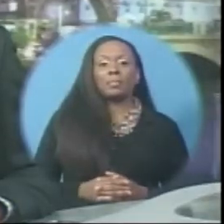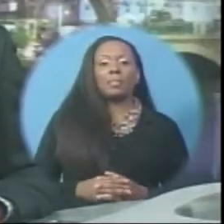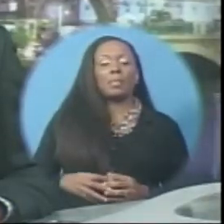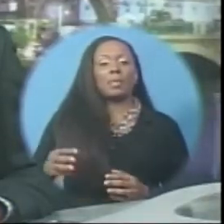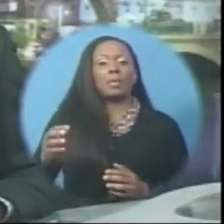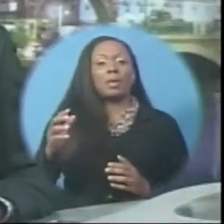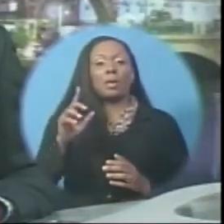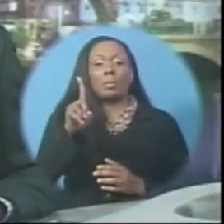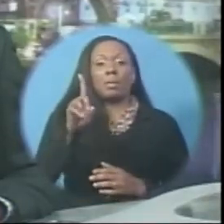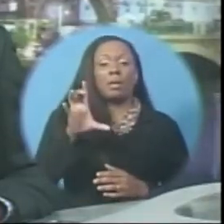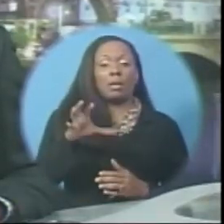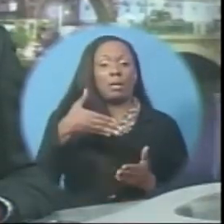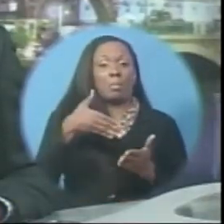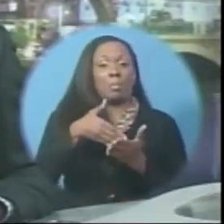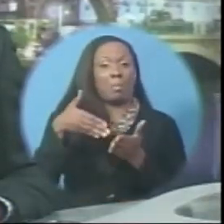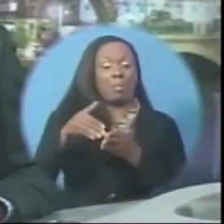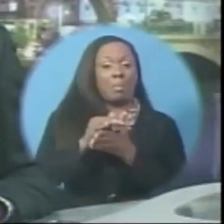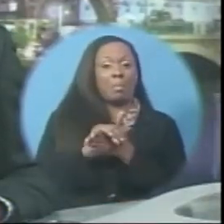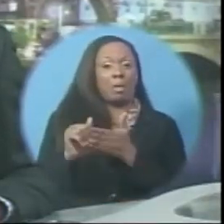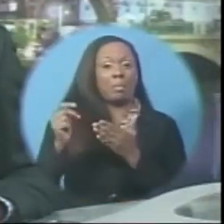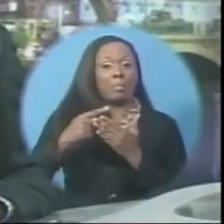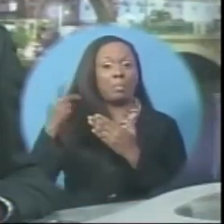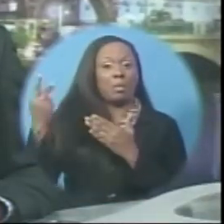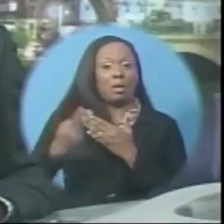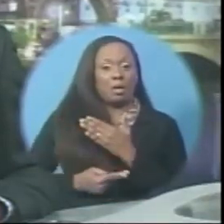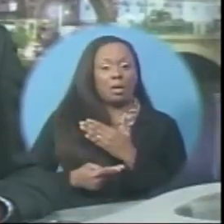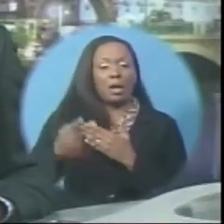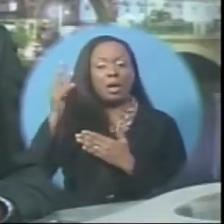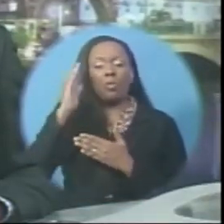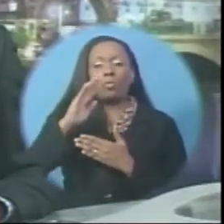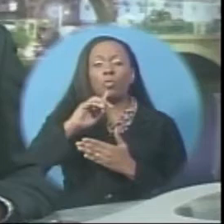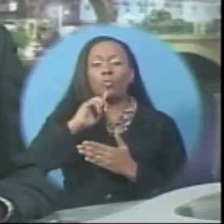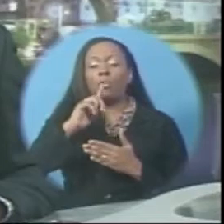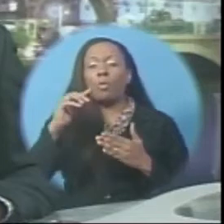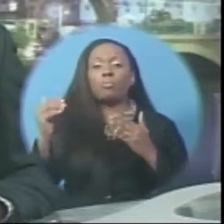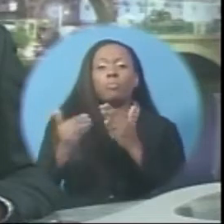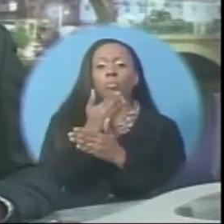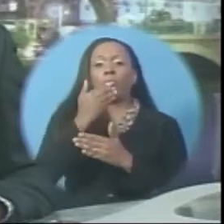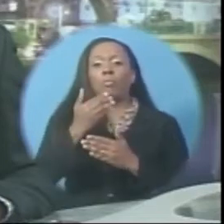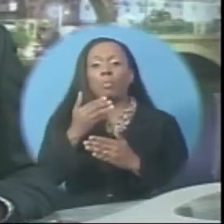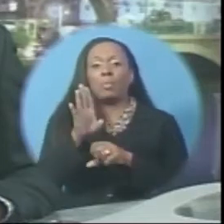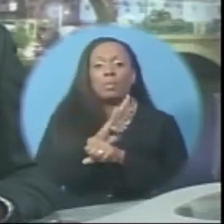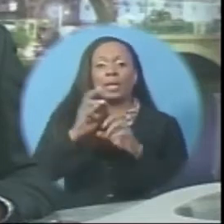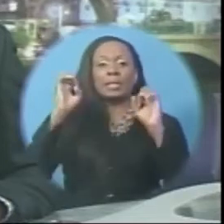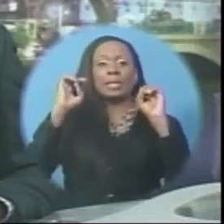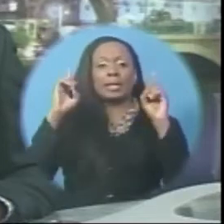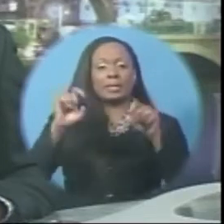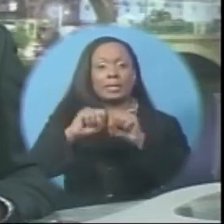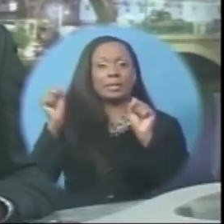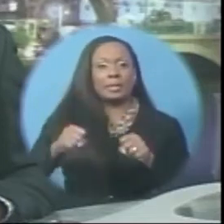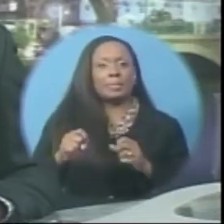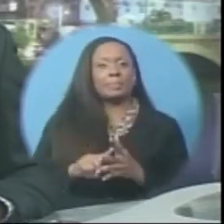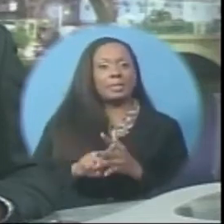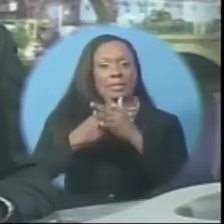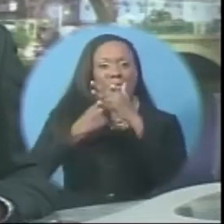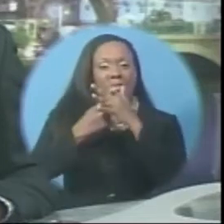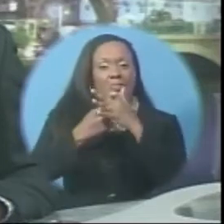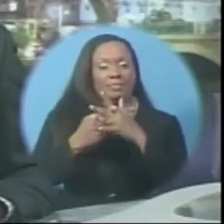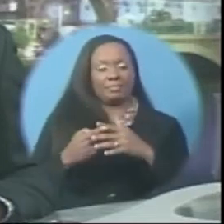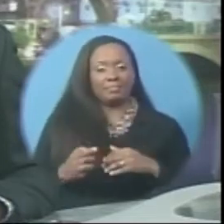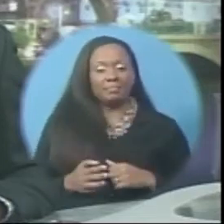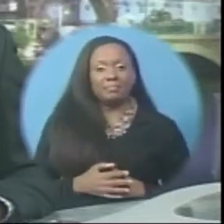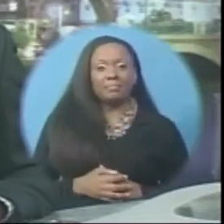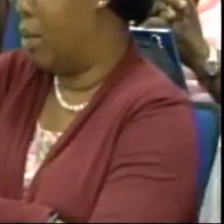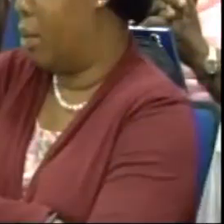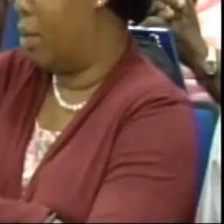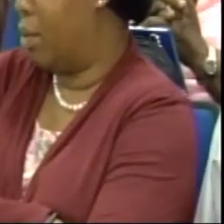news, a $100 million program, which is set to revolutionize the local education system, is underway. The School Teacher